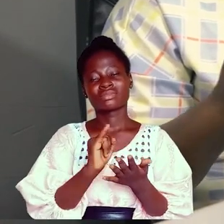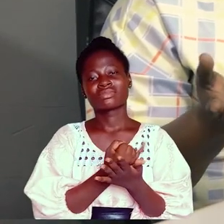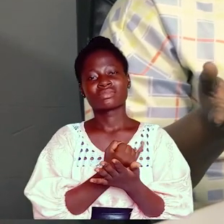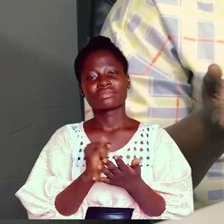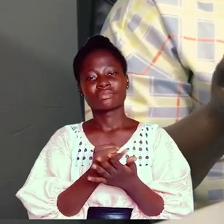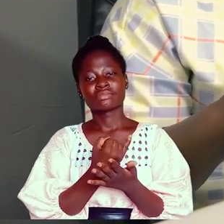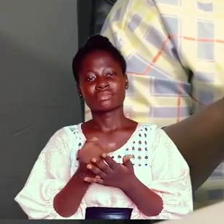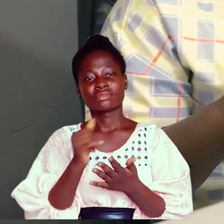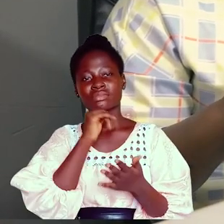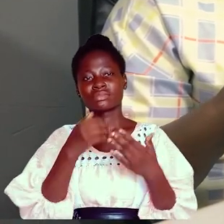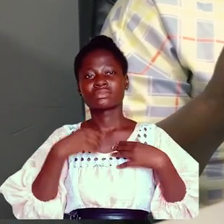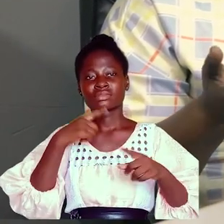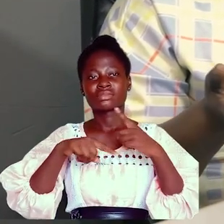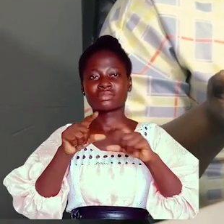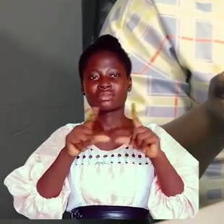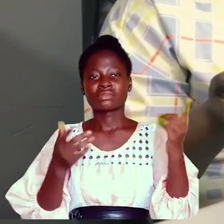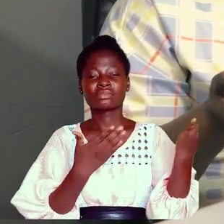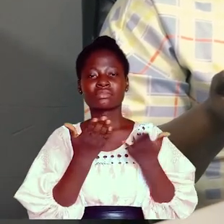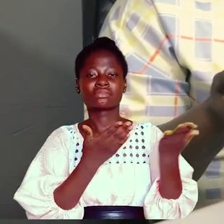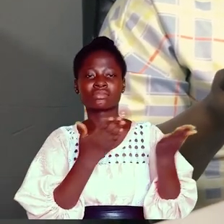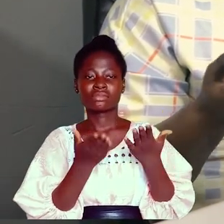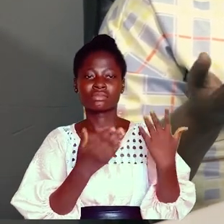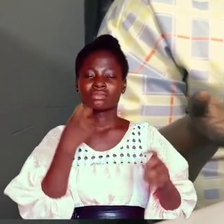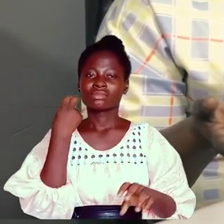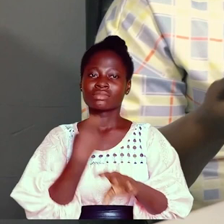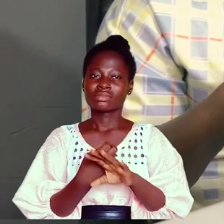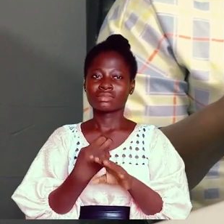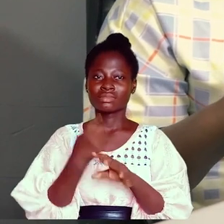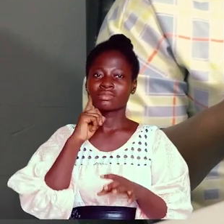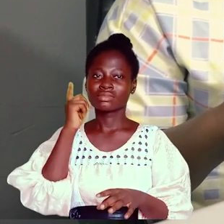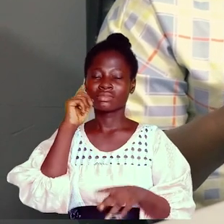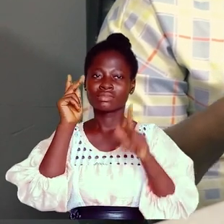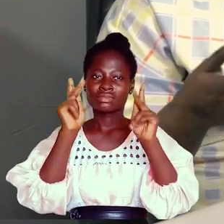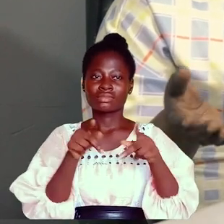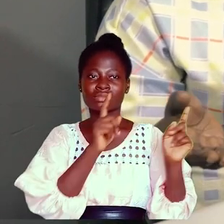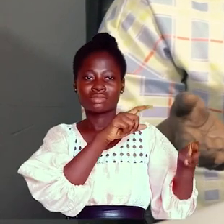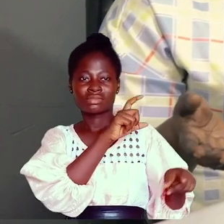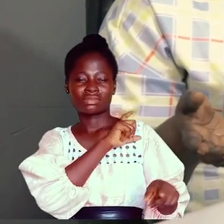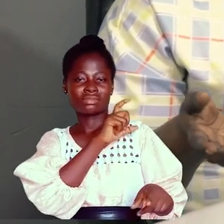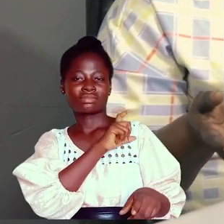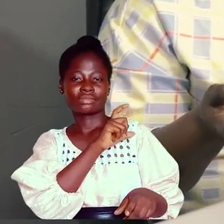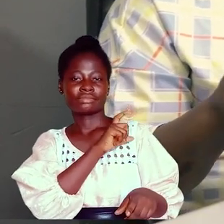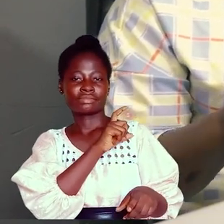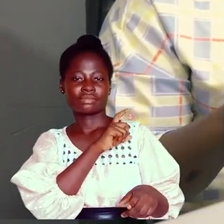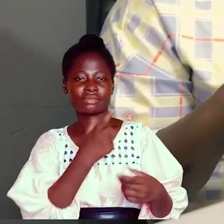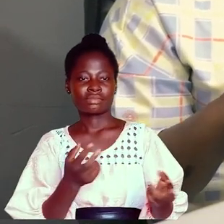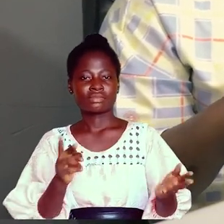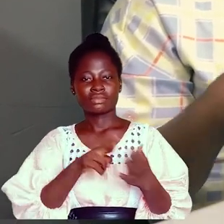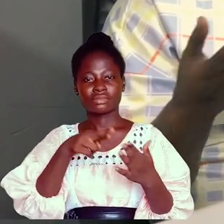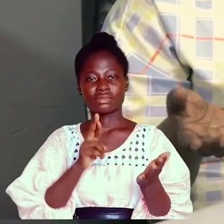institutions or most of the institutions do not have sign language services. So it is difficult for a deaf person to go to the police and